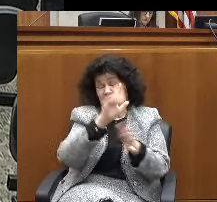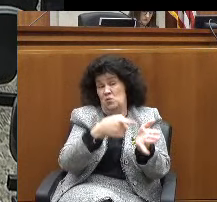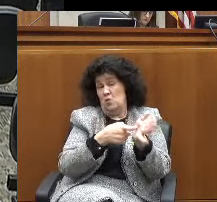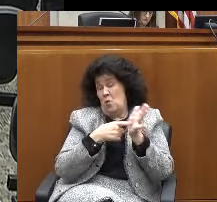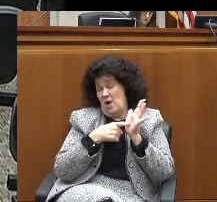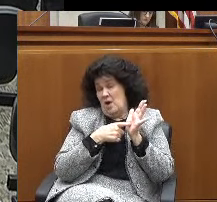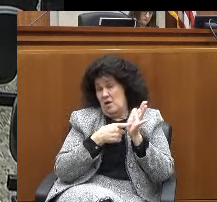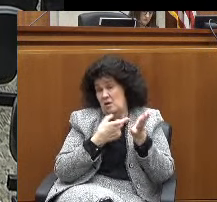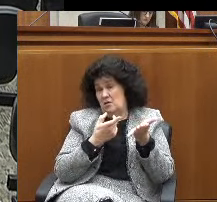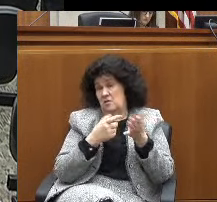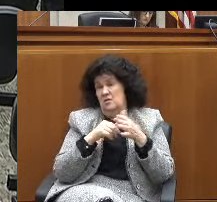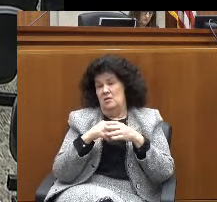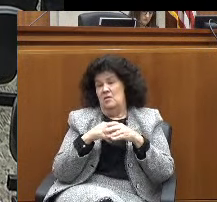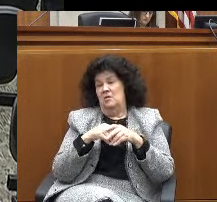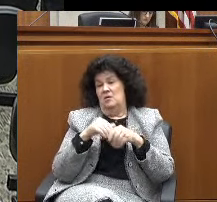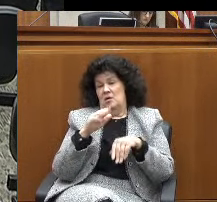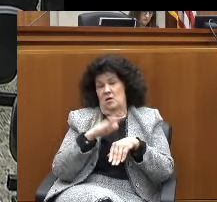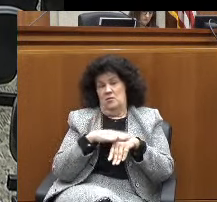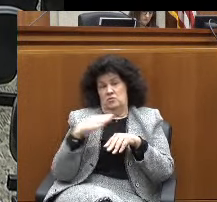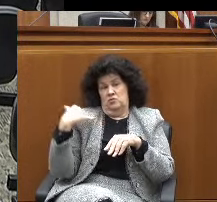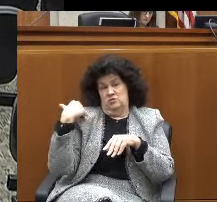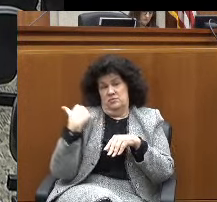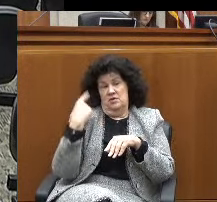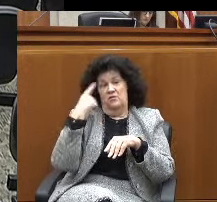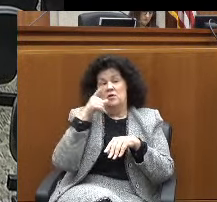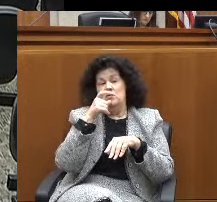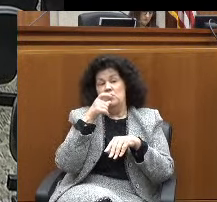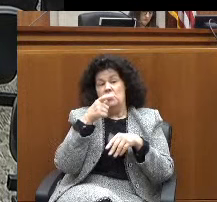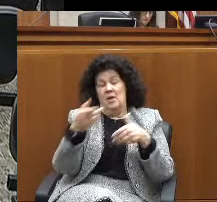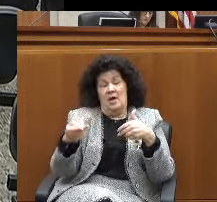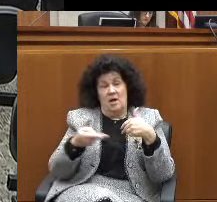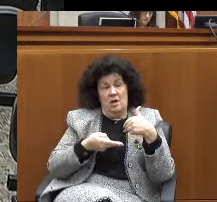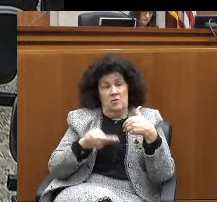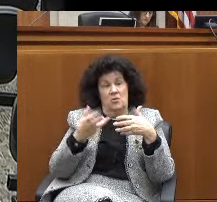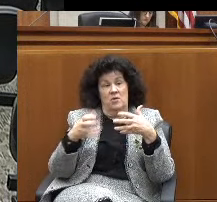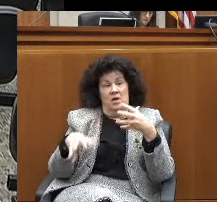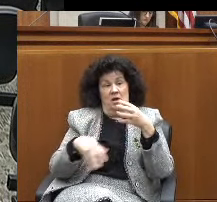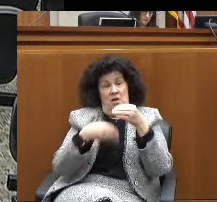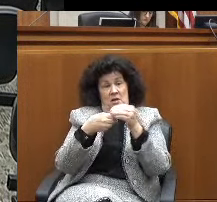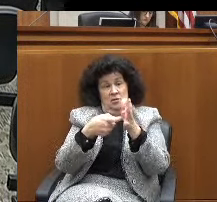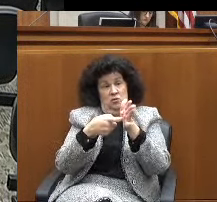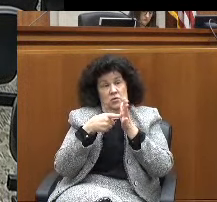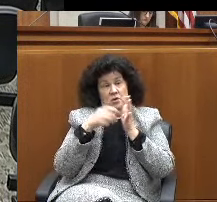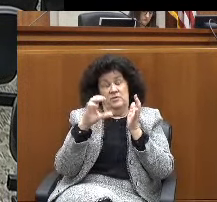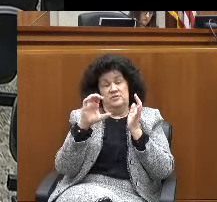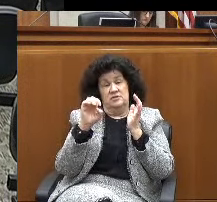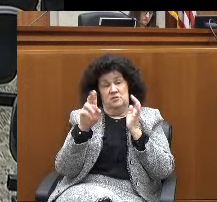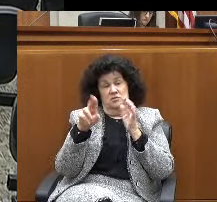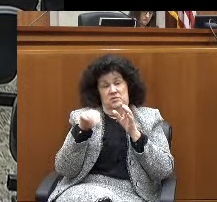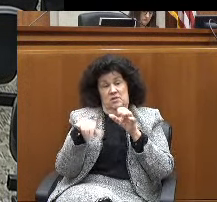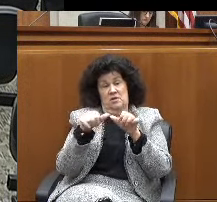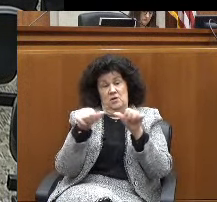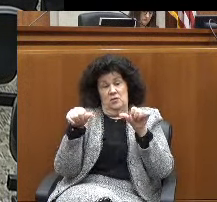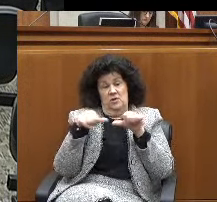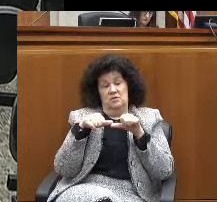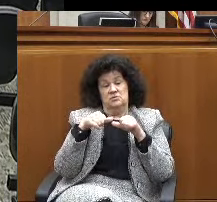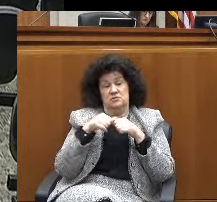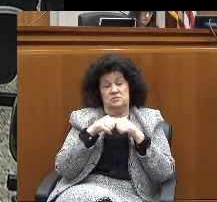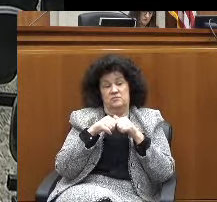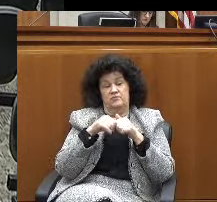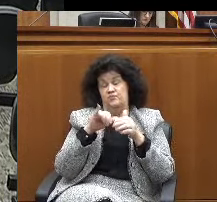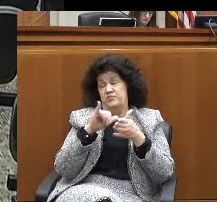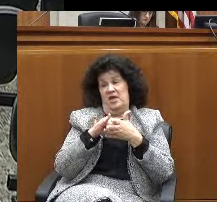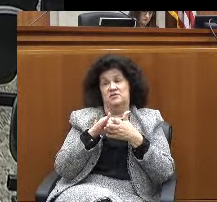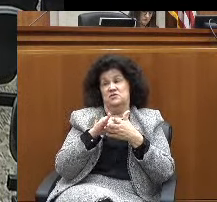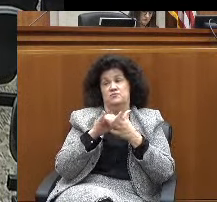that would be on the, responsibility of whoever is hiring, if they want to add that requirement to do more CEUs in that area.